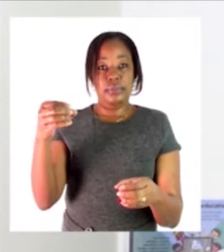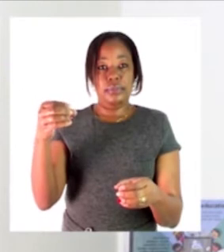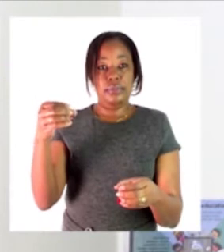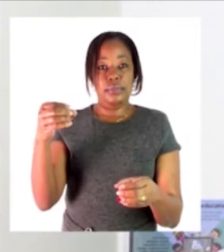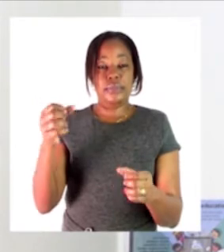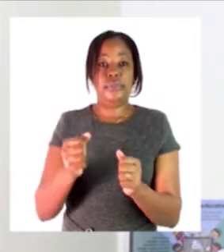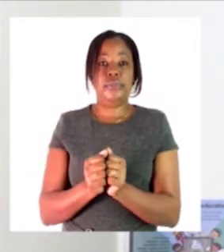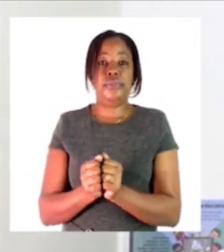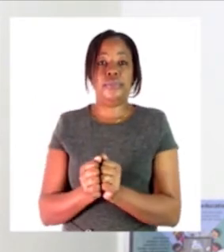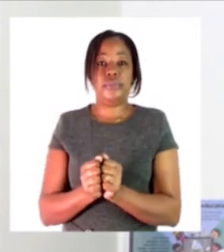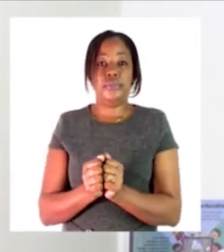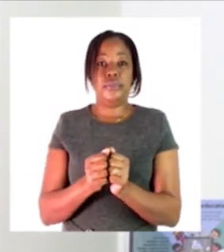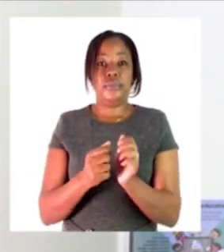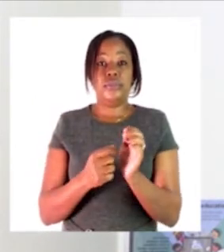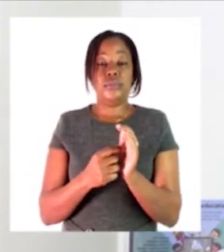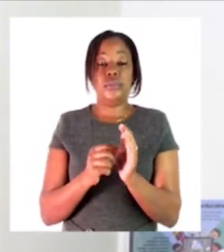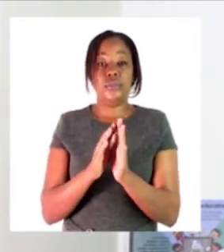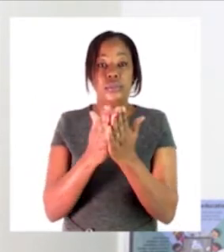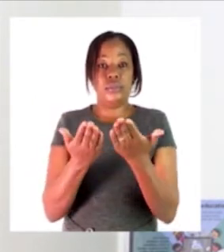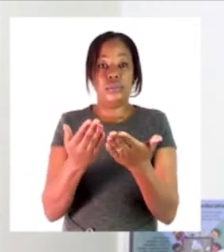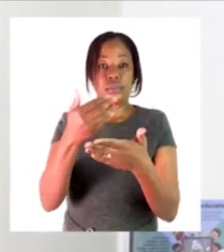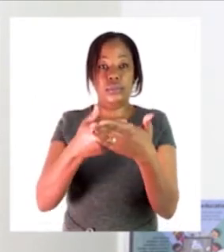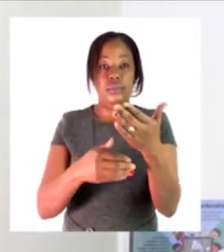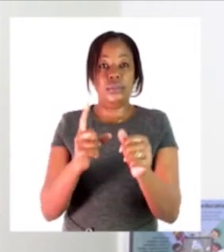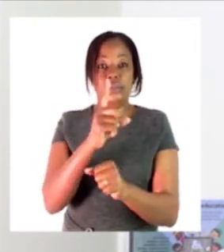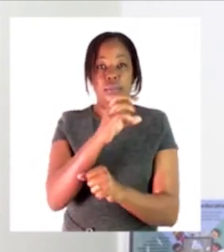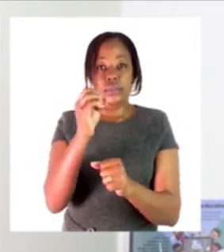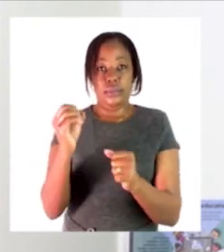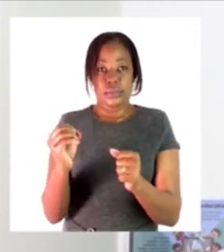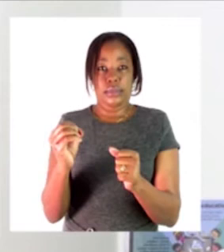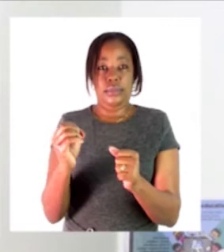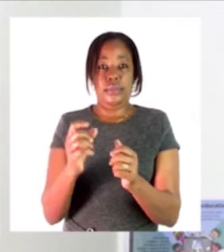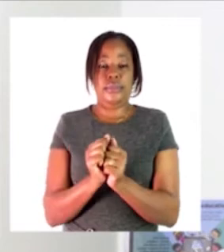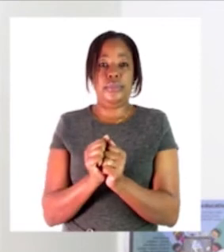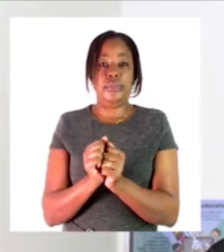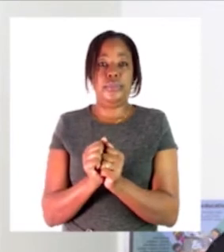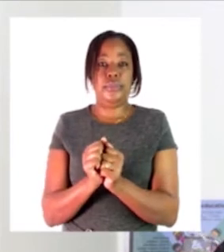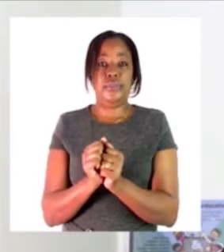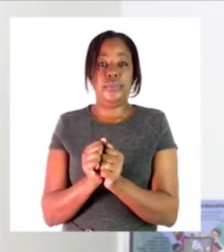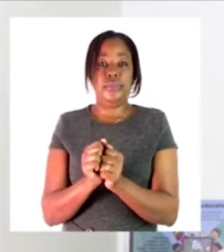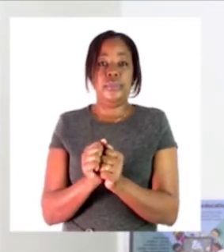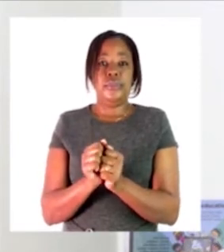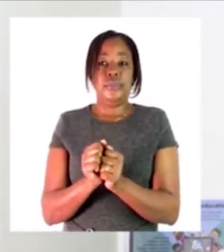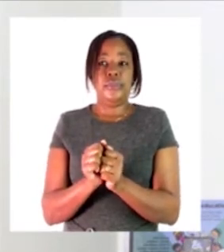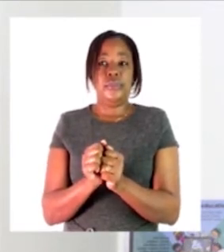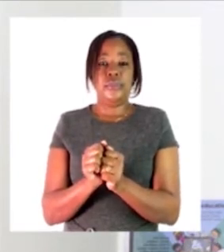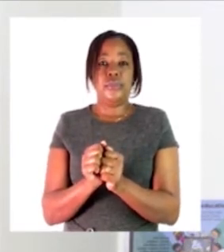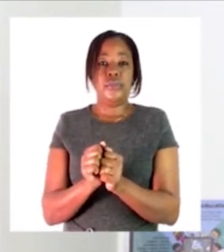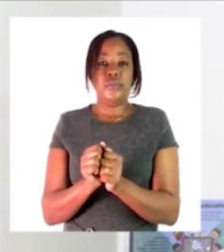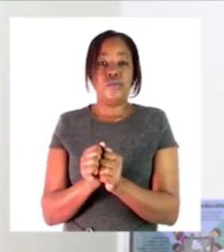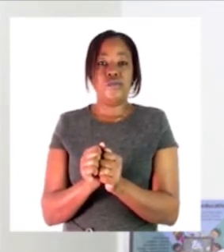given there on page 10, now, if the first one, for example, is this